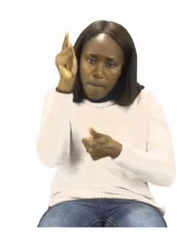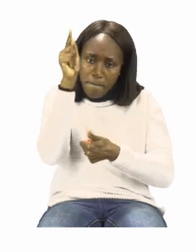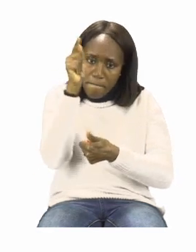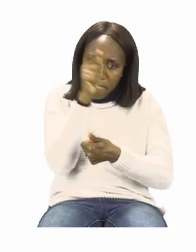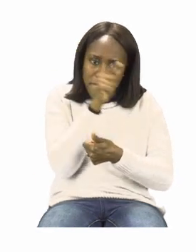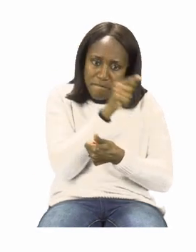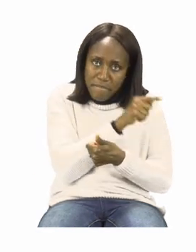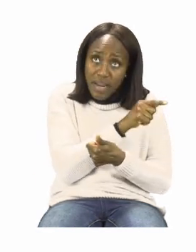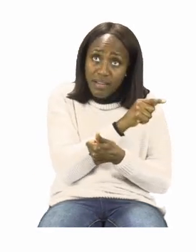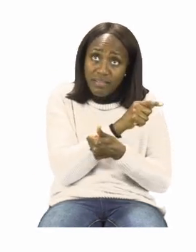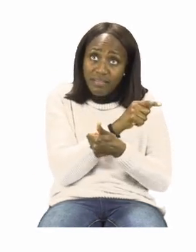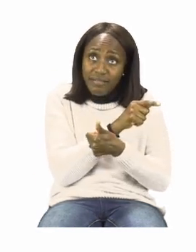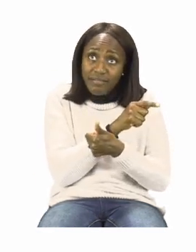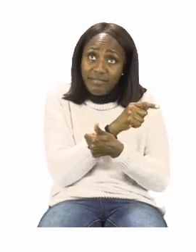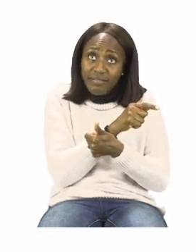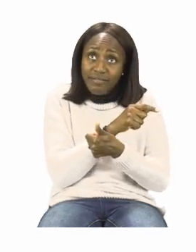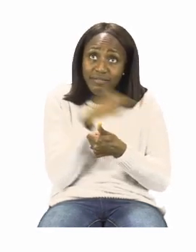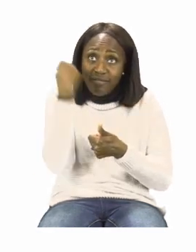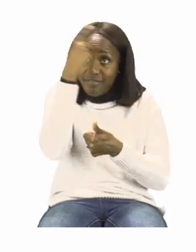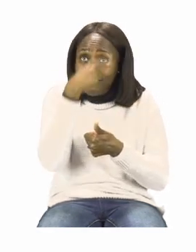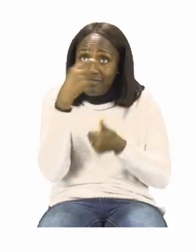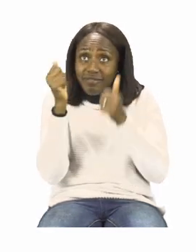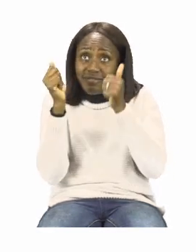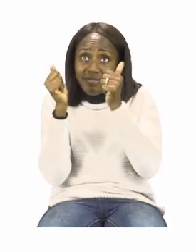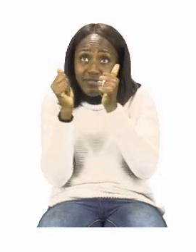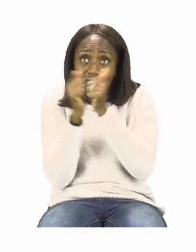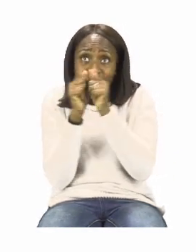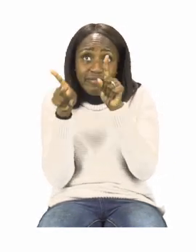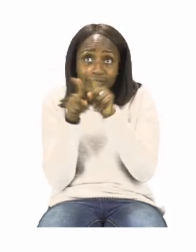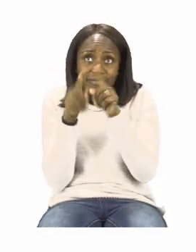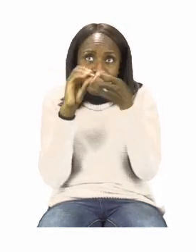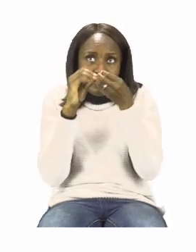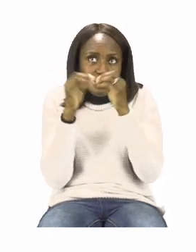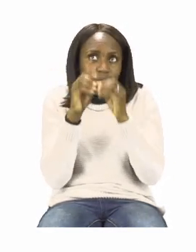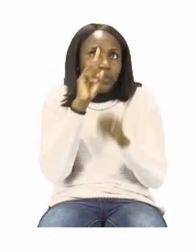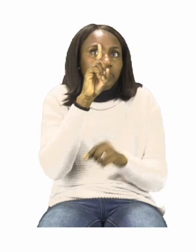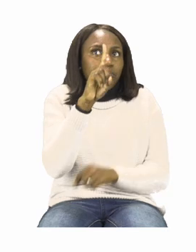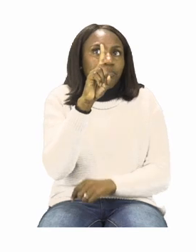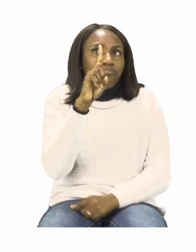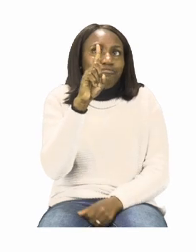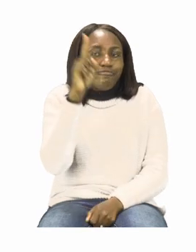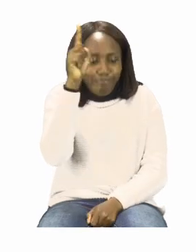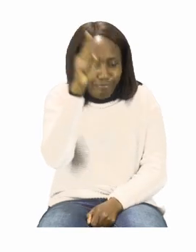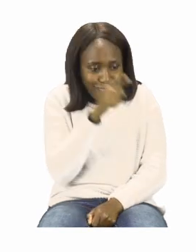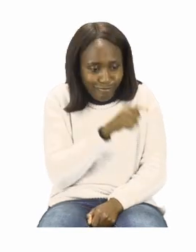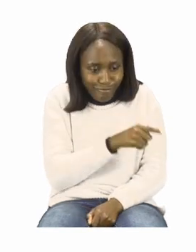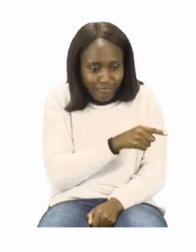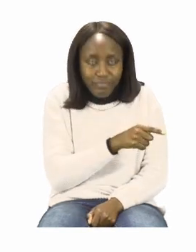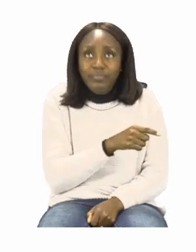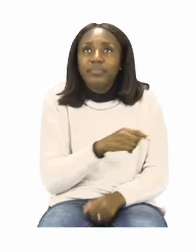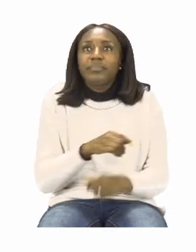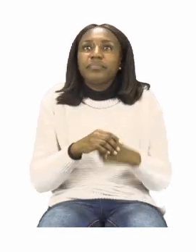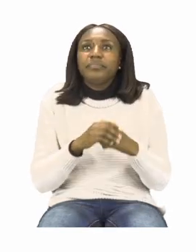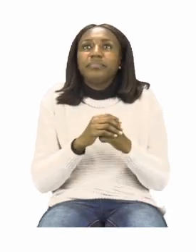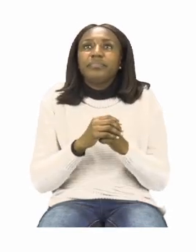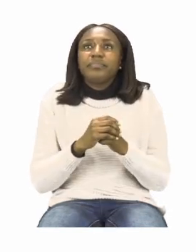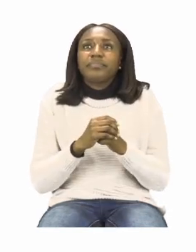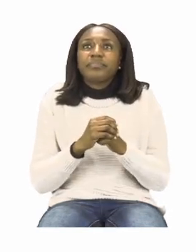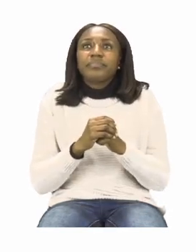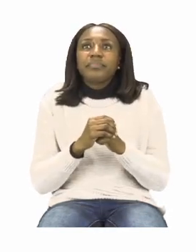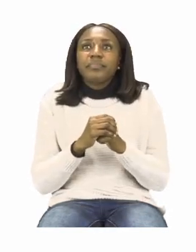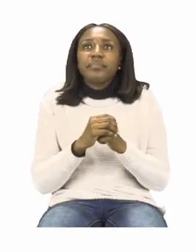and draw a line from the picture to the number 1.